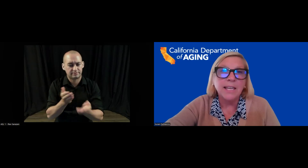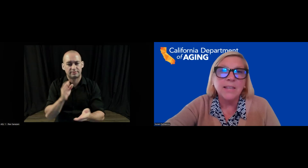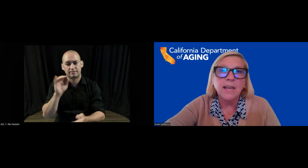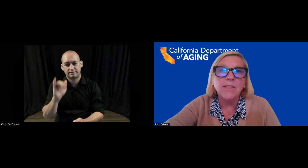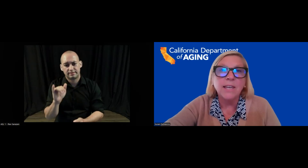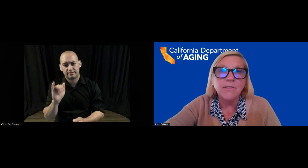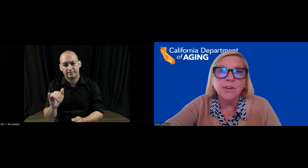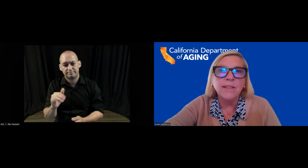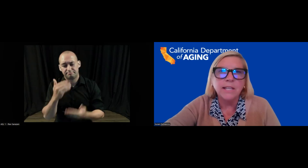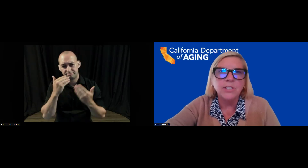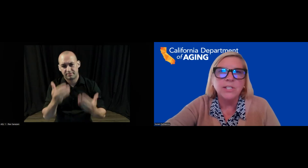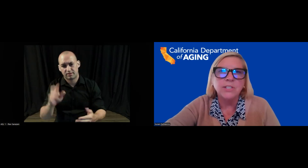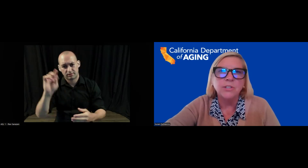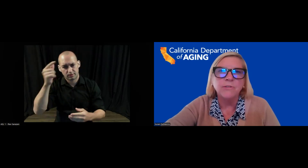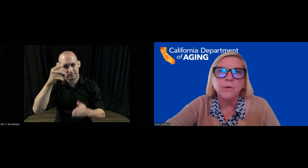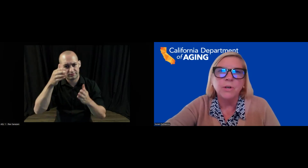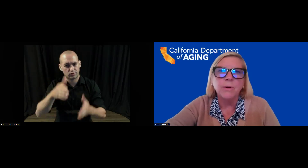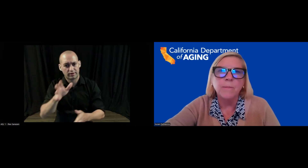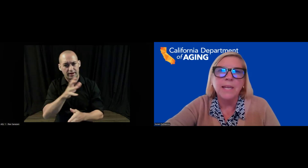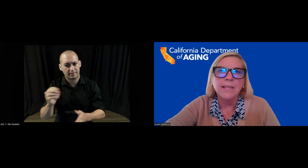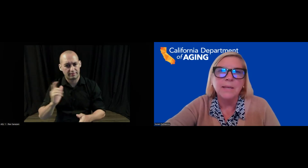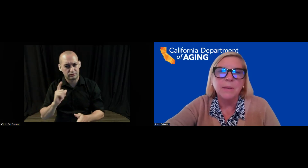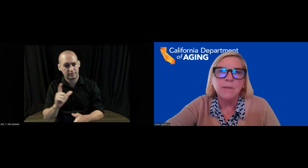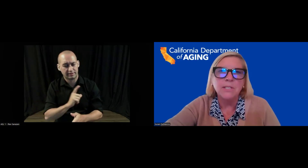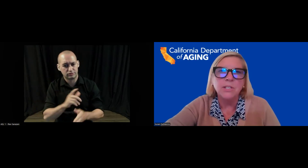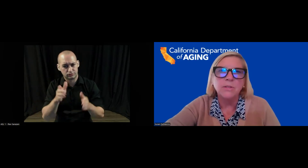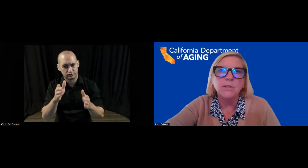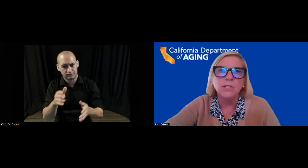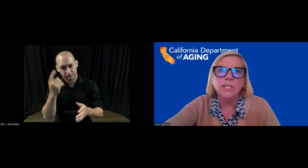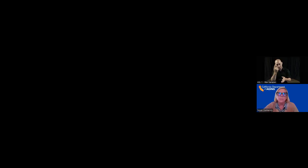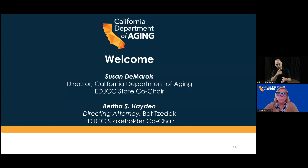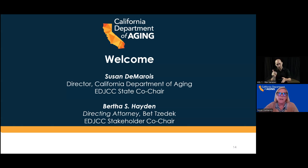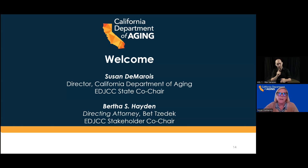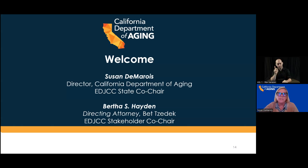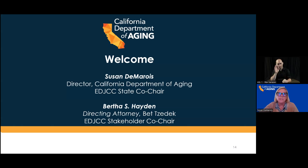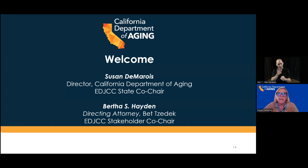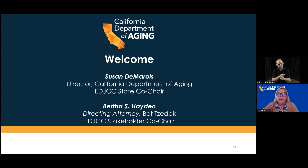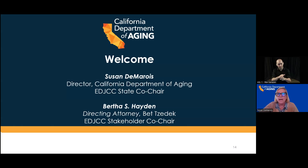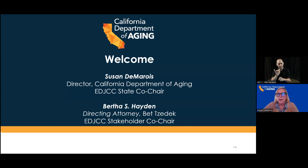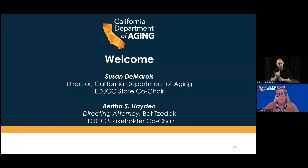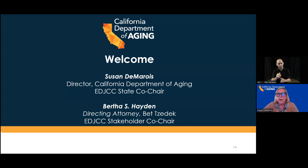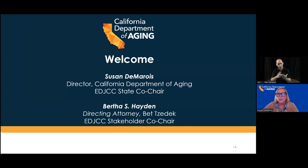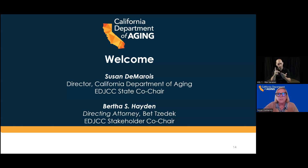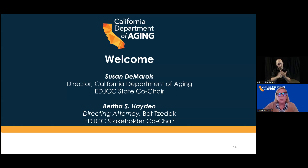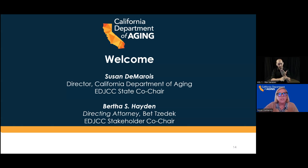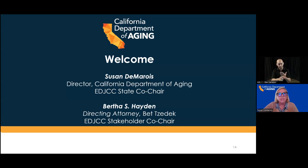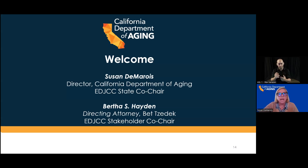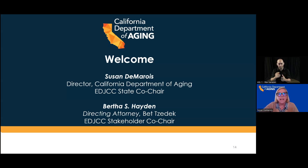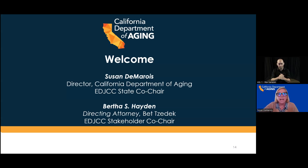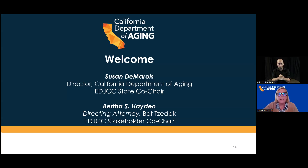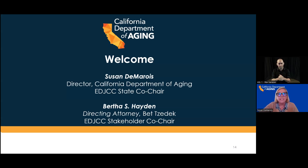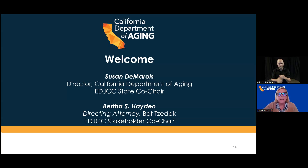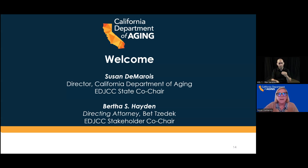and thank the governor and the legislature for making the commitment to these programs. I also want